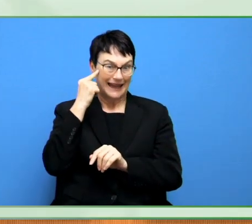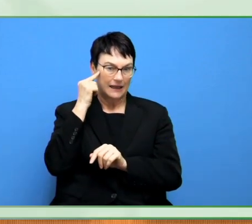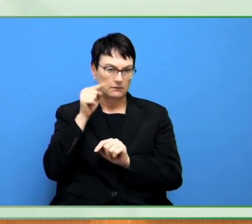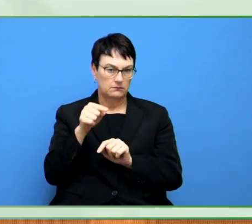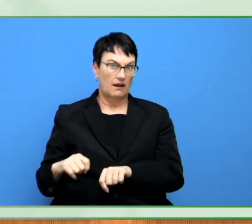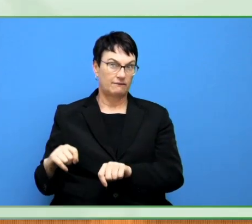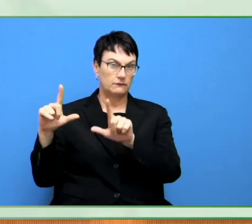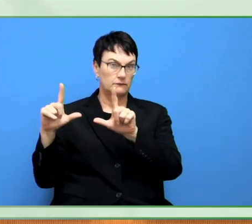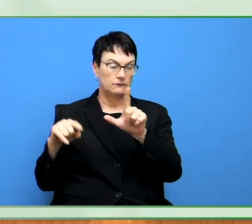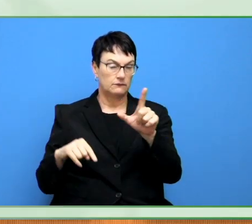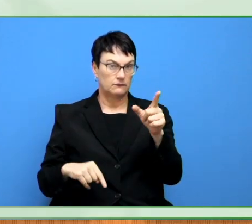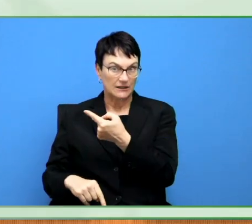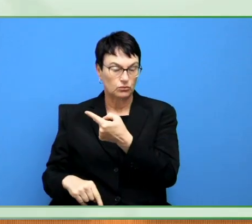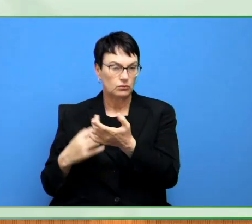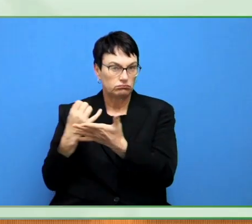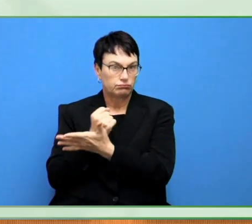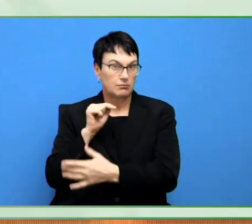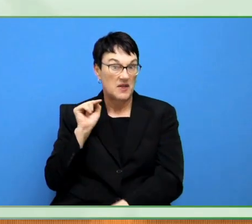we standardized.